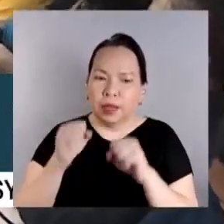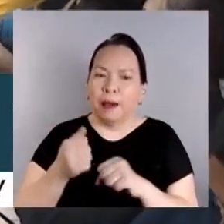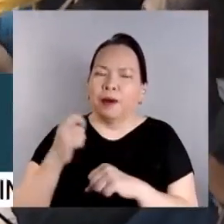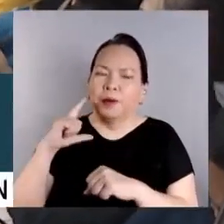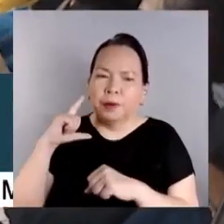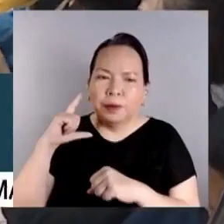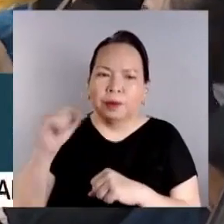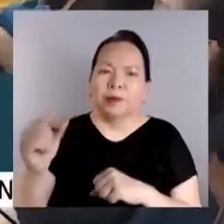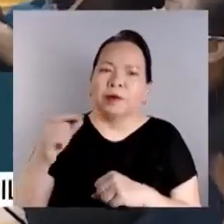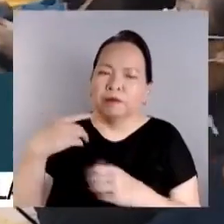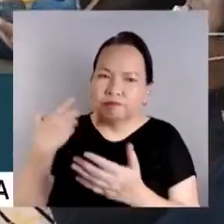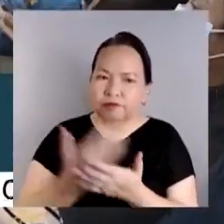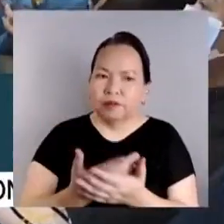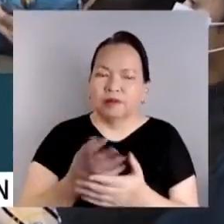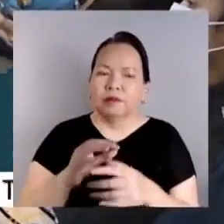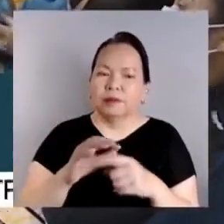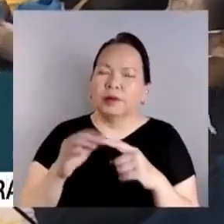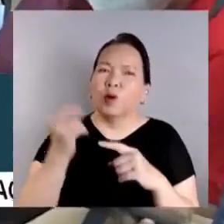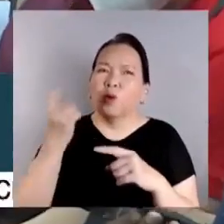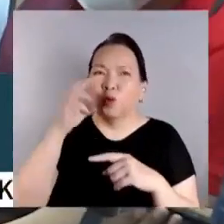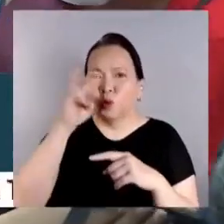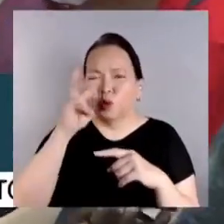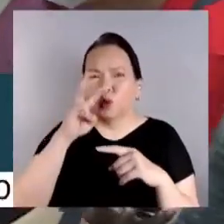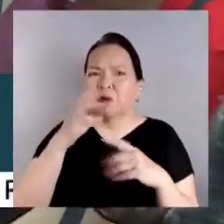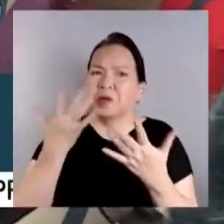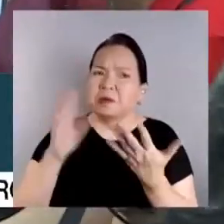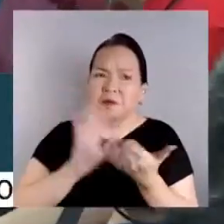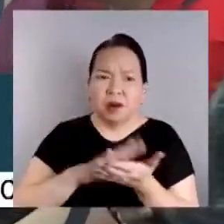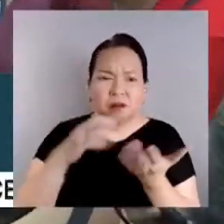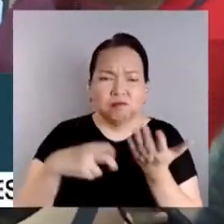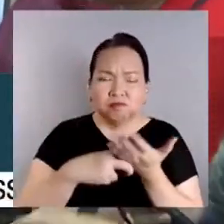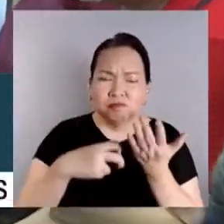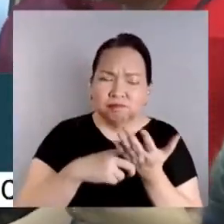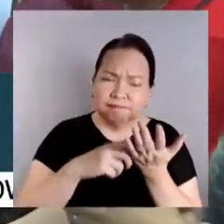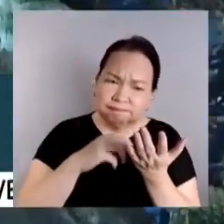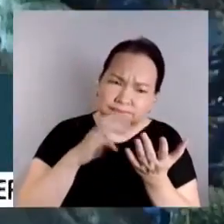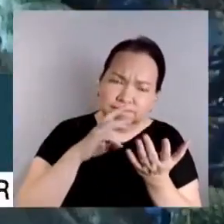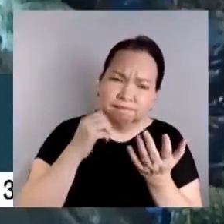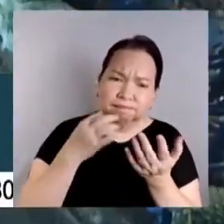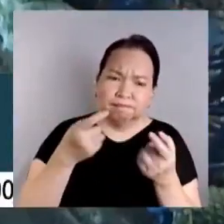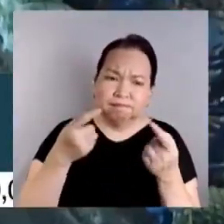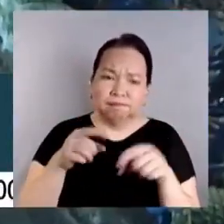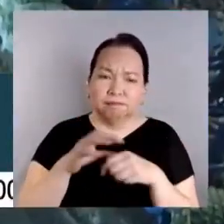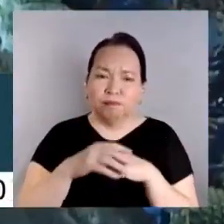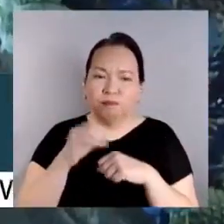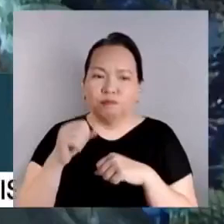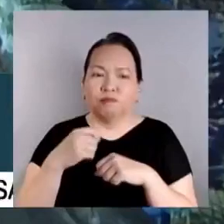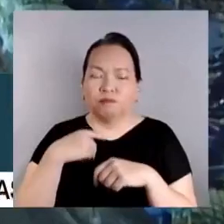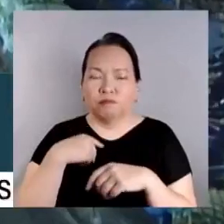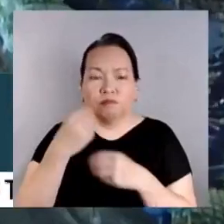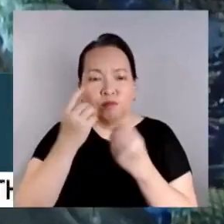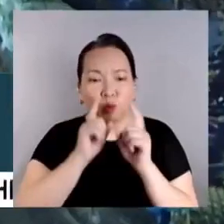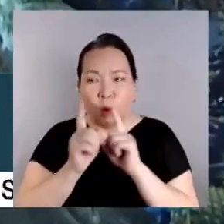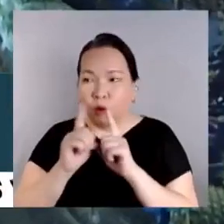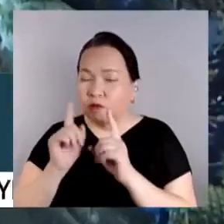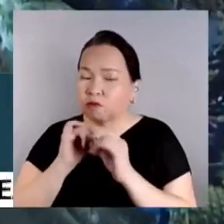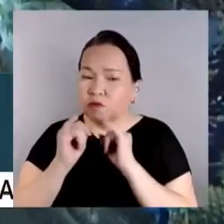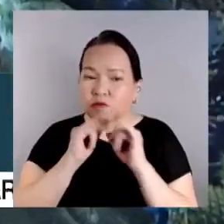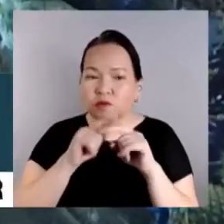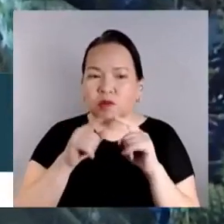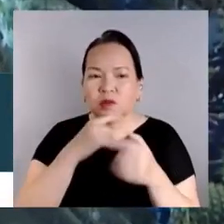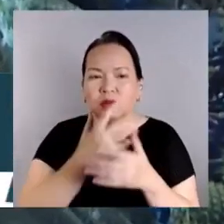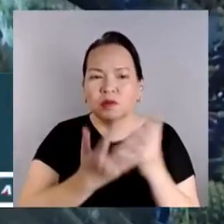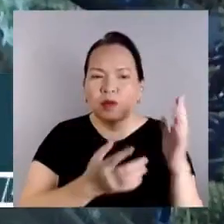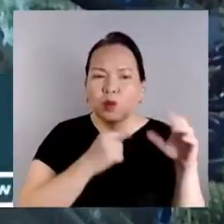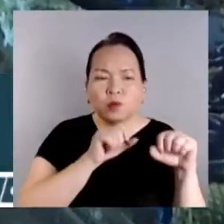comfortable manner. But she's worried that ticket prices will become more expensive when that happens. We also got to talk to some informal settlers